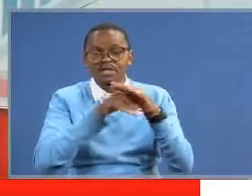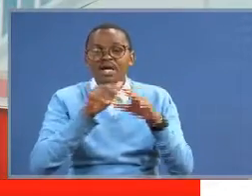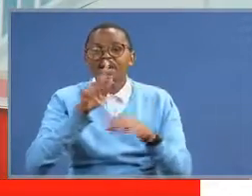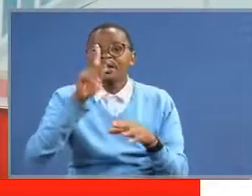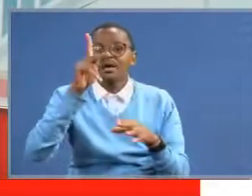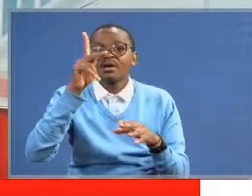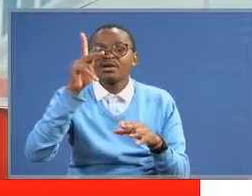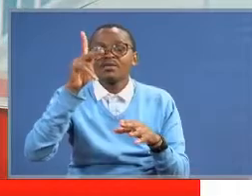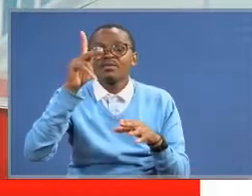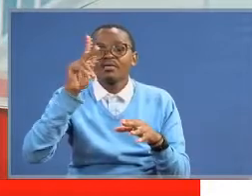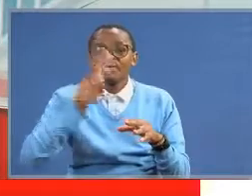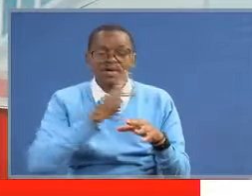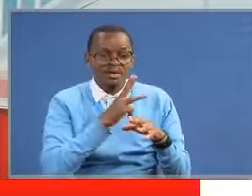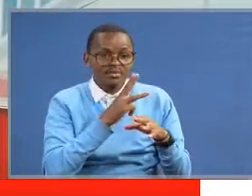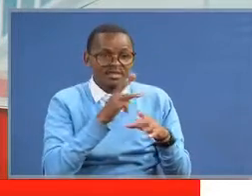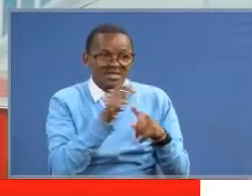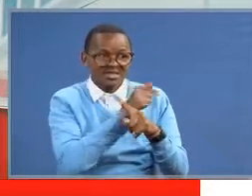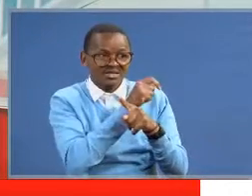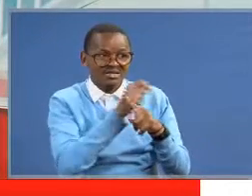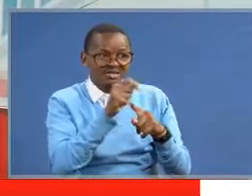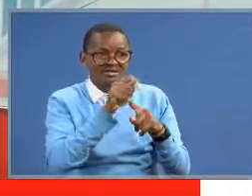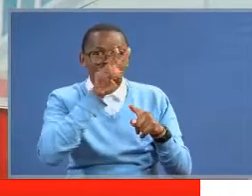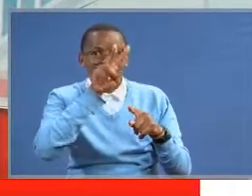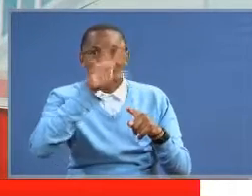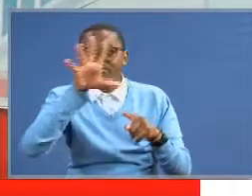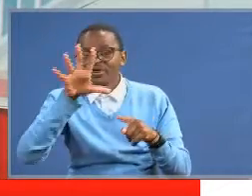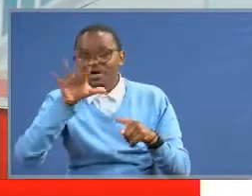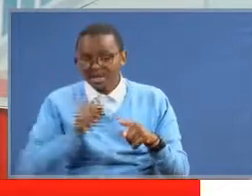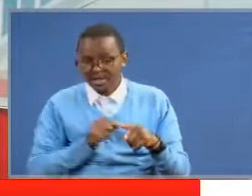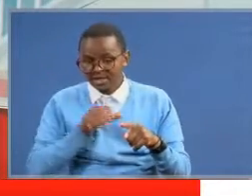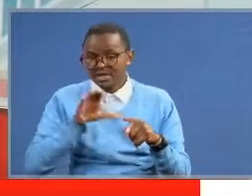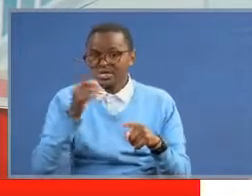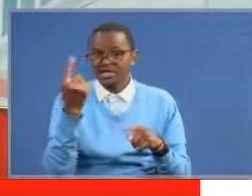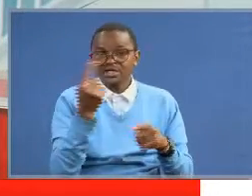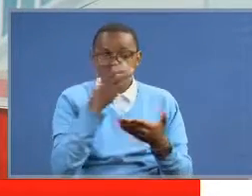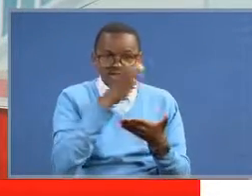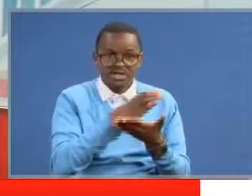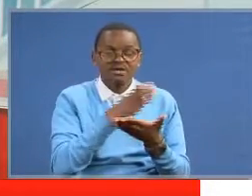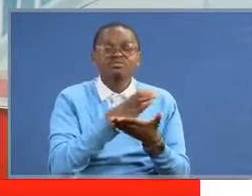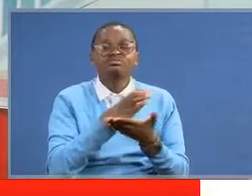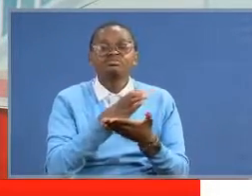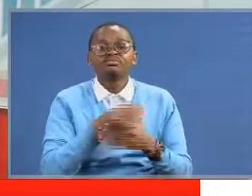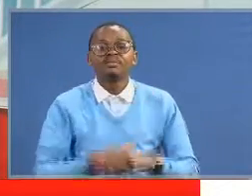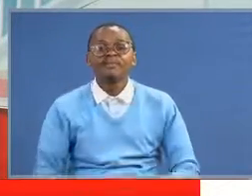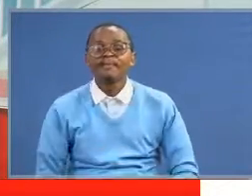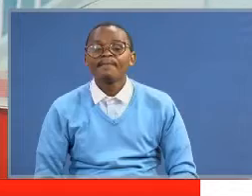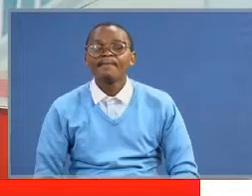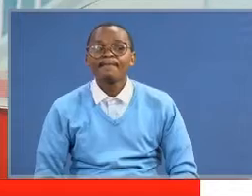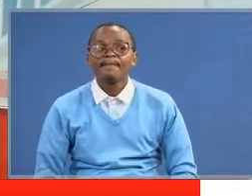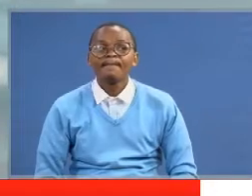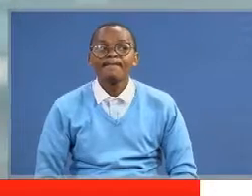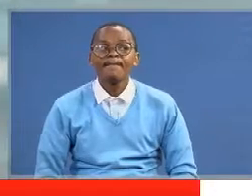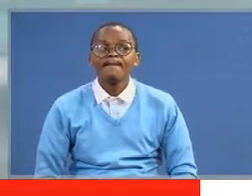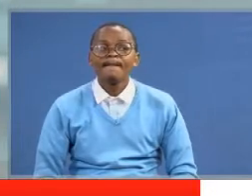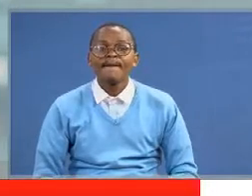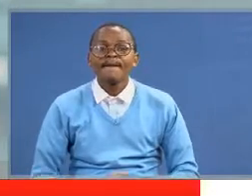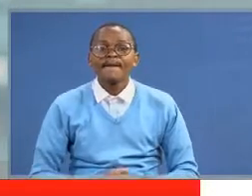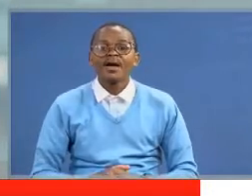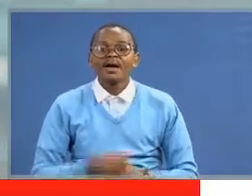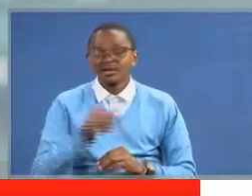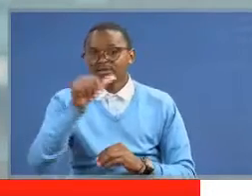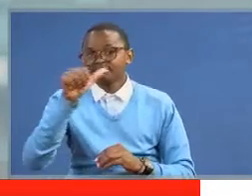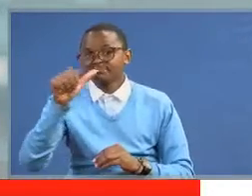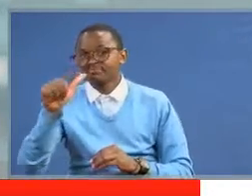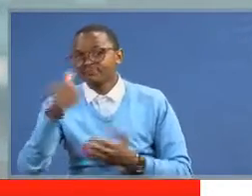Kenya, and we've been training like approximately 25 girls in each center. All right. Okay, now something else.